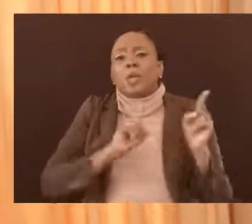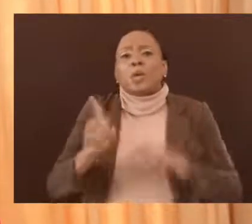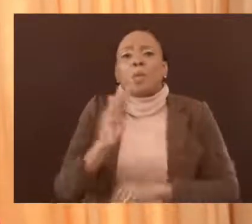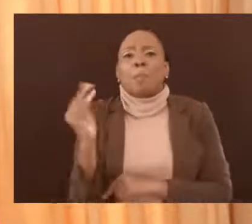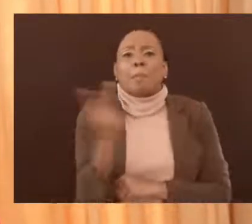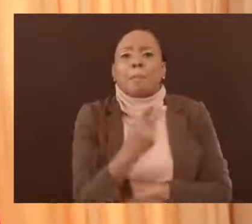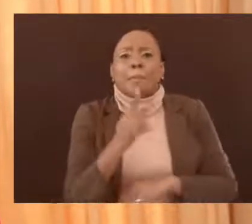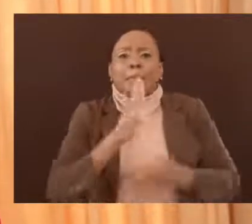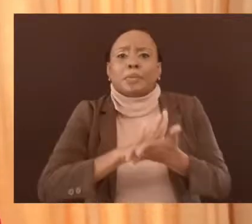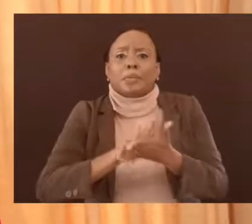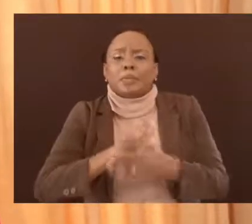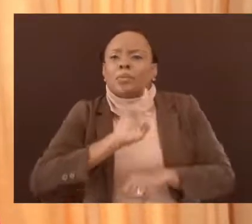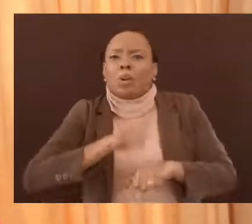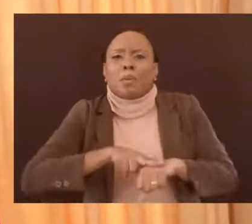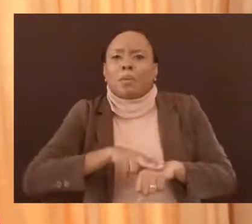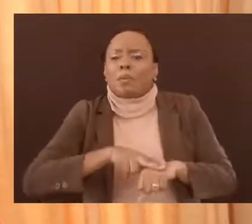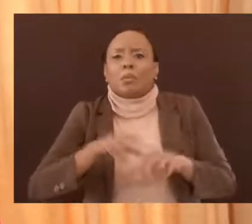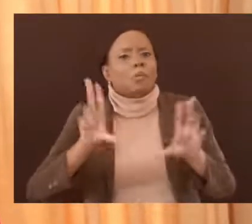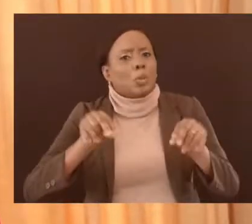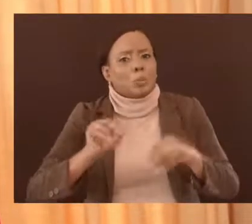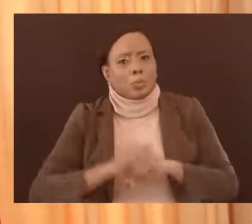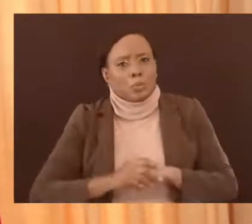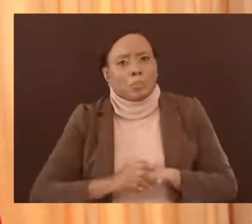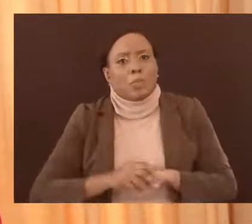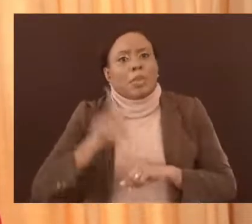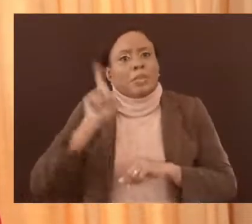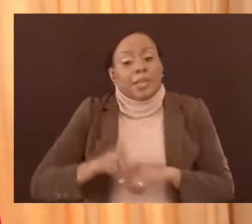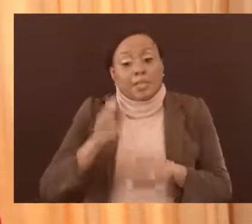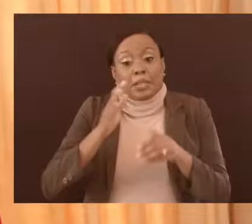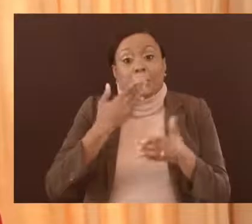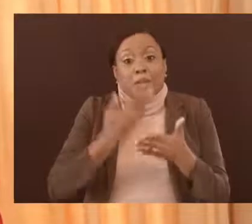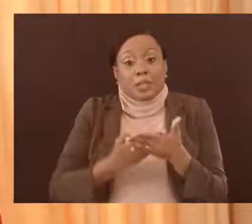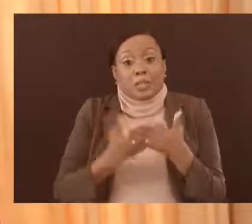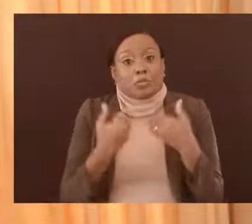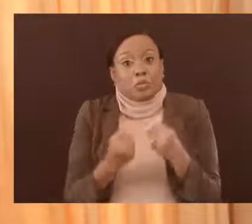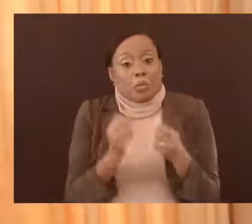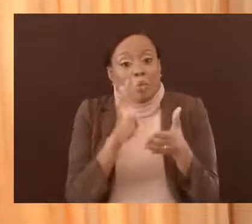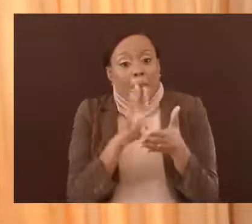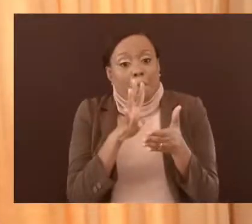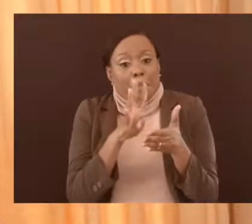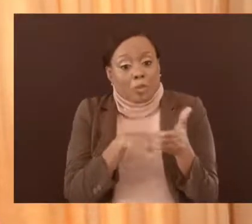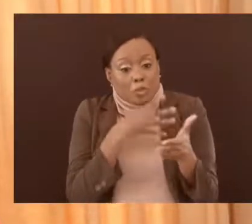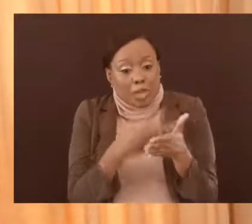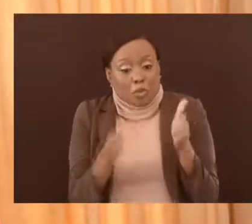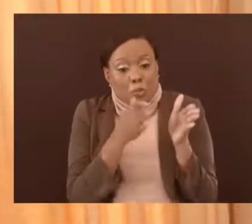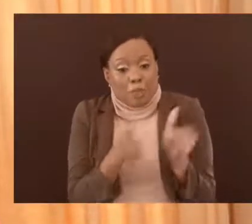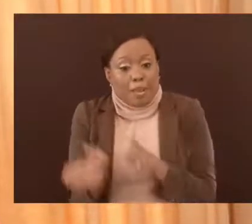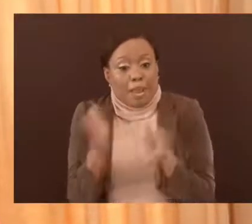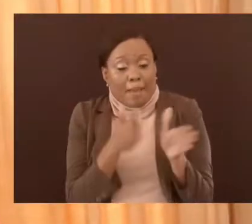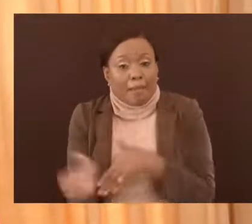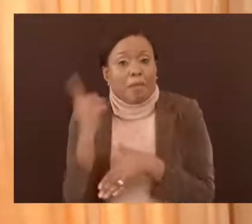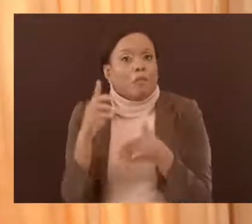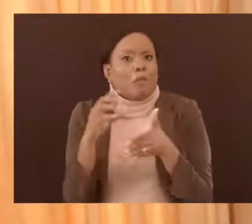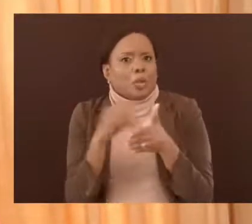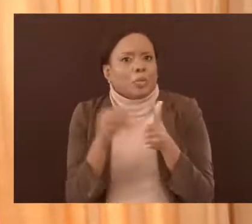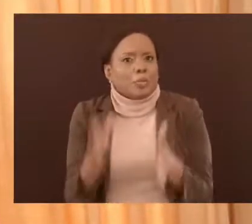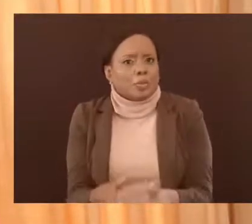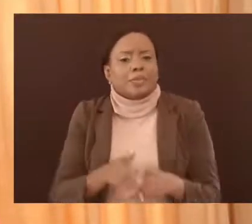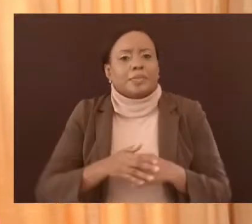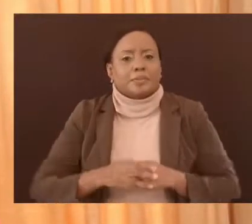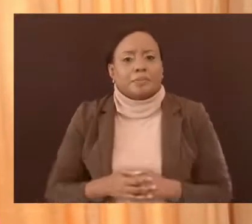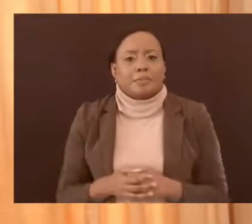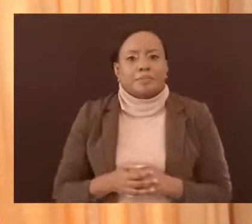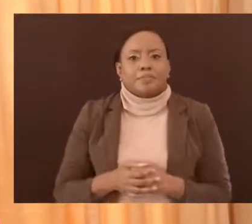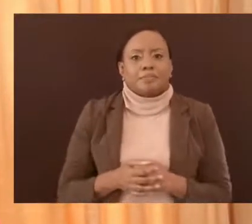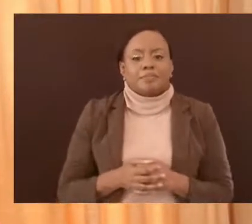to address any of the challenges which they may have had. This year, because of the COVID-19 pandemic, the criteria